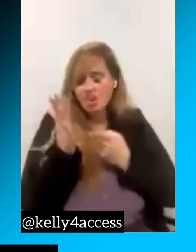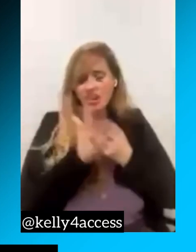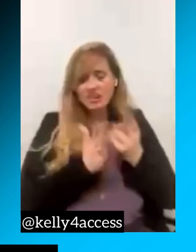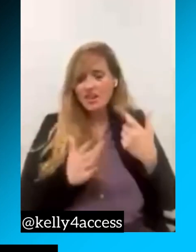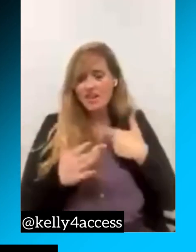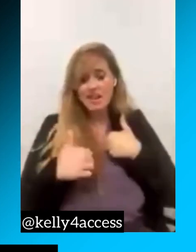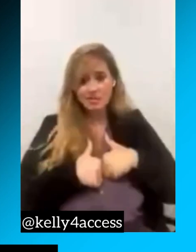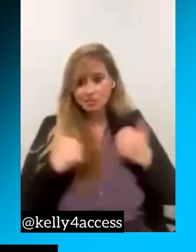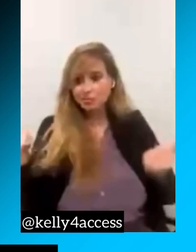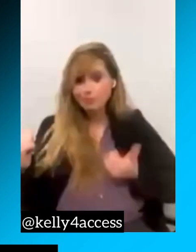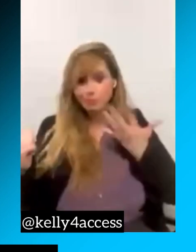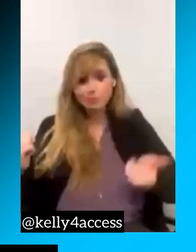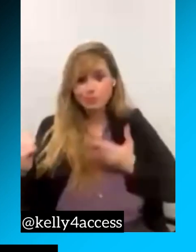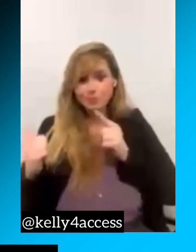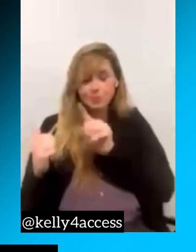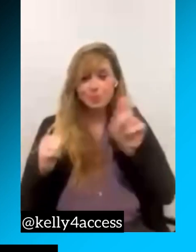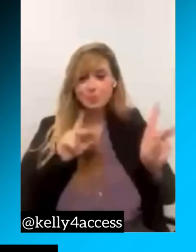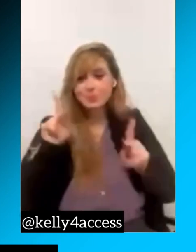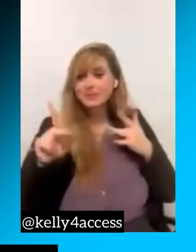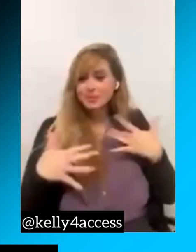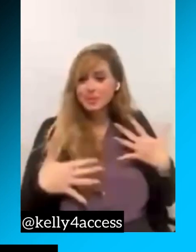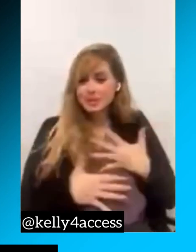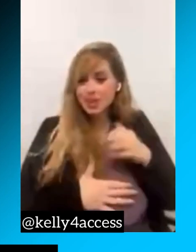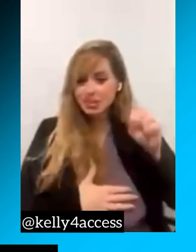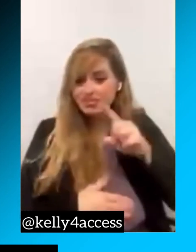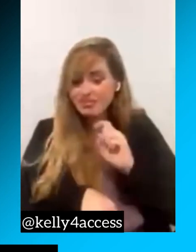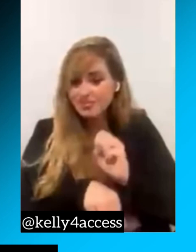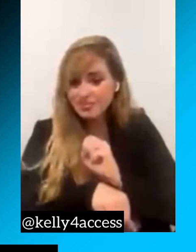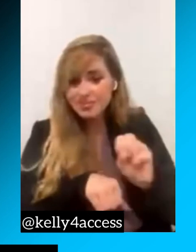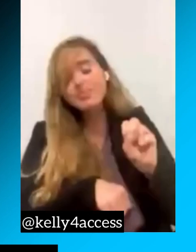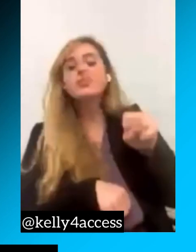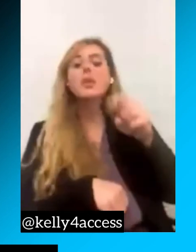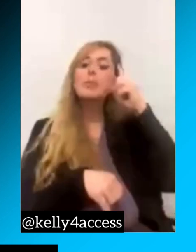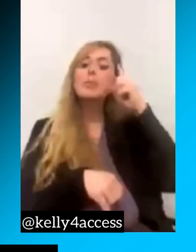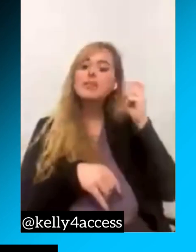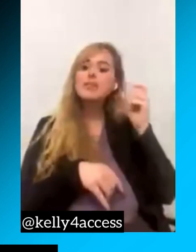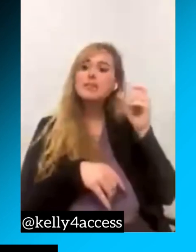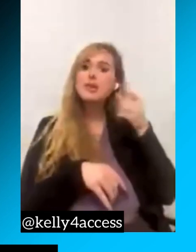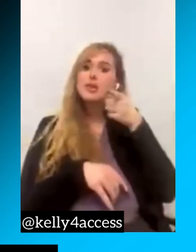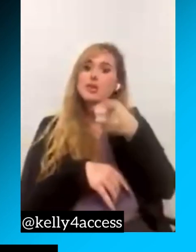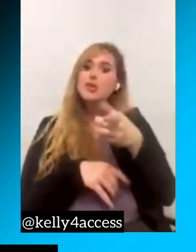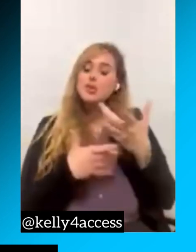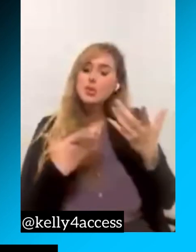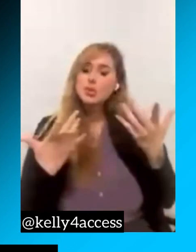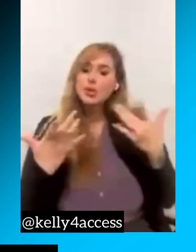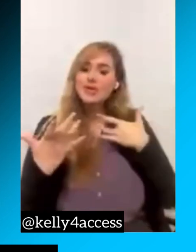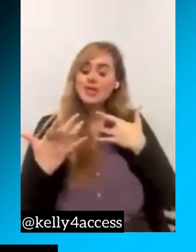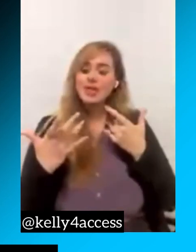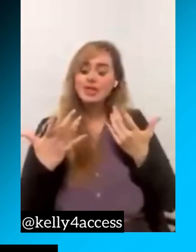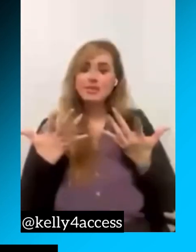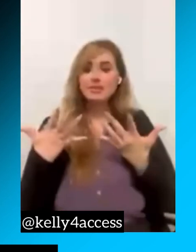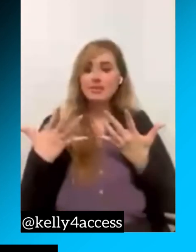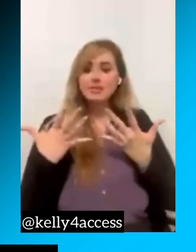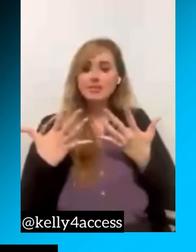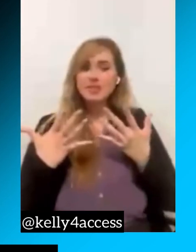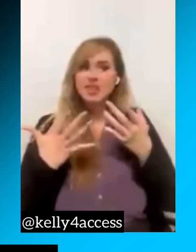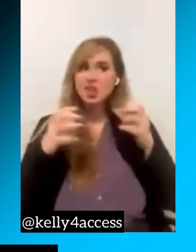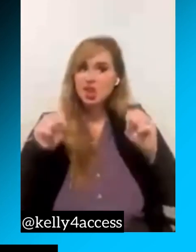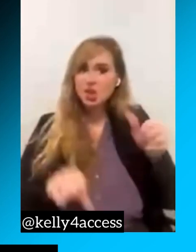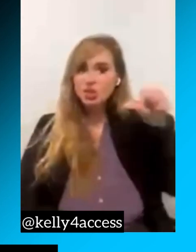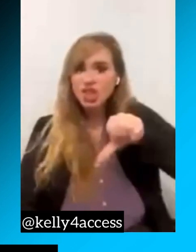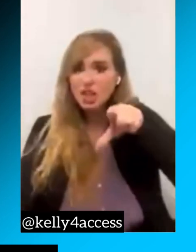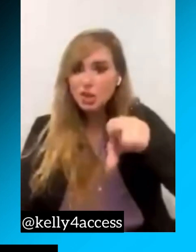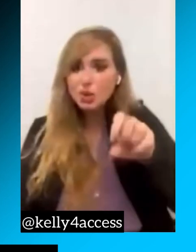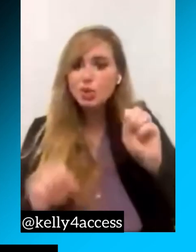can count. It's scary because it's you're putting yourself in a vulnerable position of rejection and abandonment,